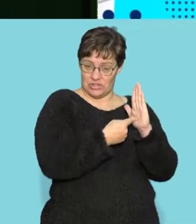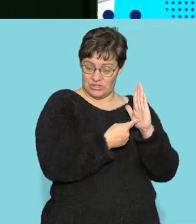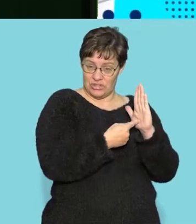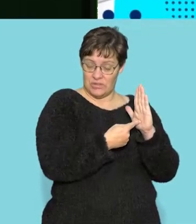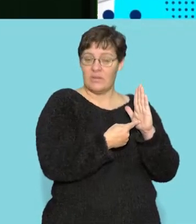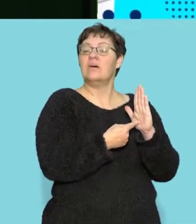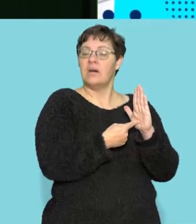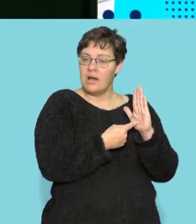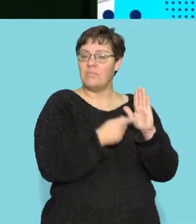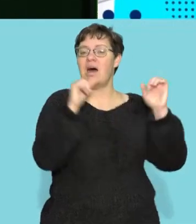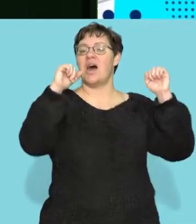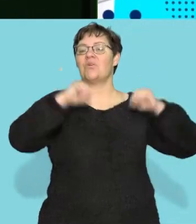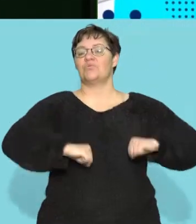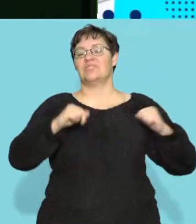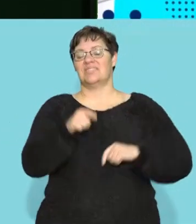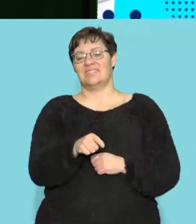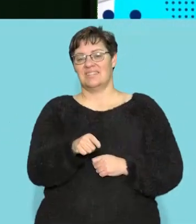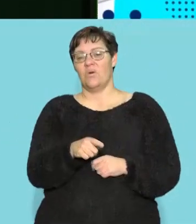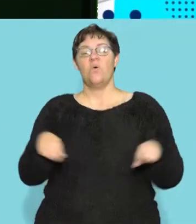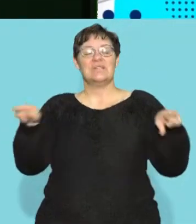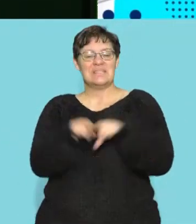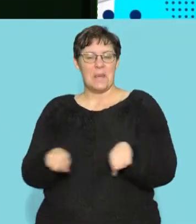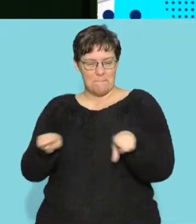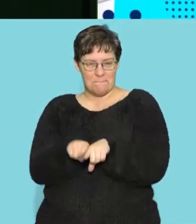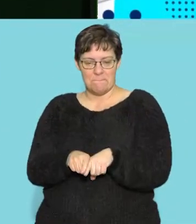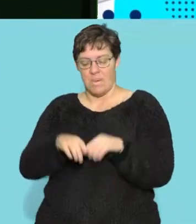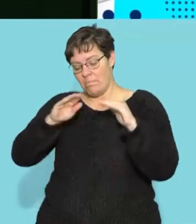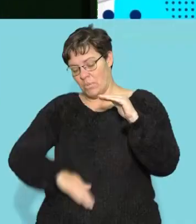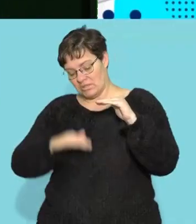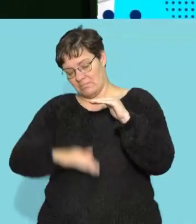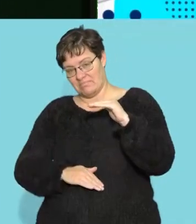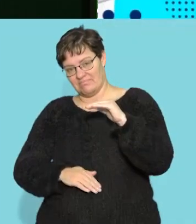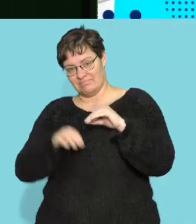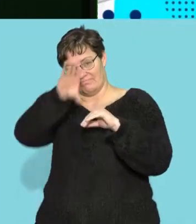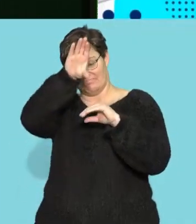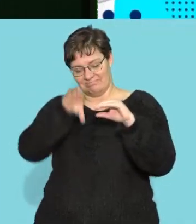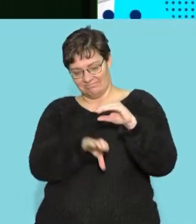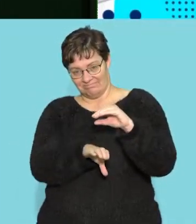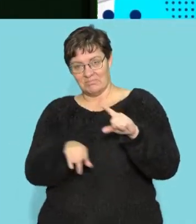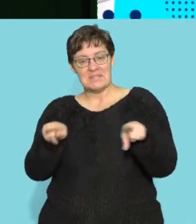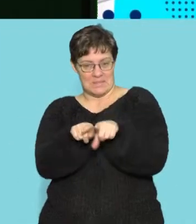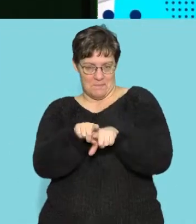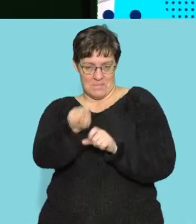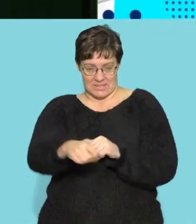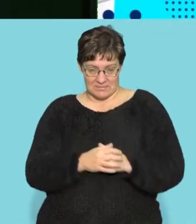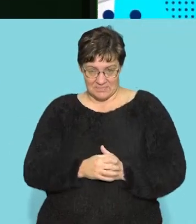has to be in agreement or has to be the same as the bottom half of your balance sheet. Watch this here.